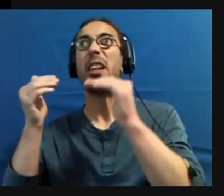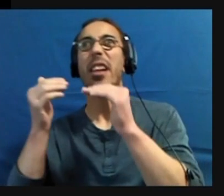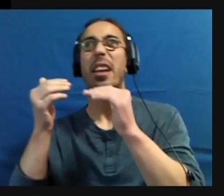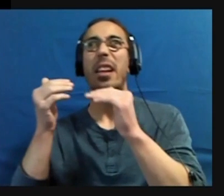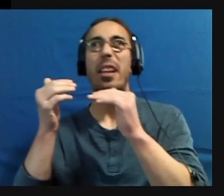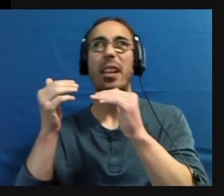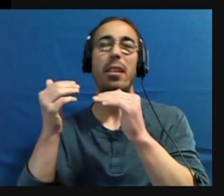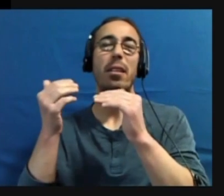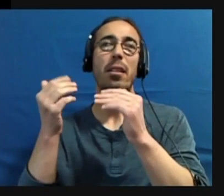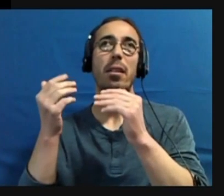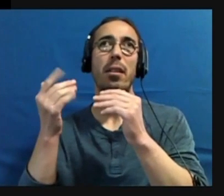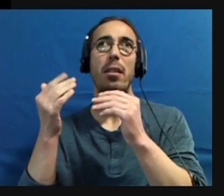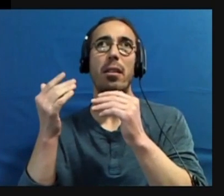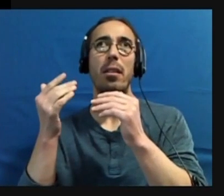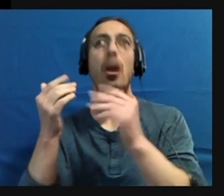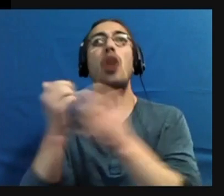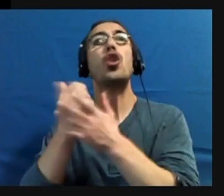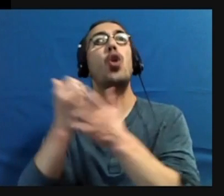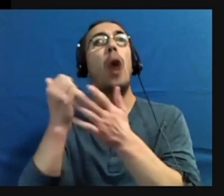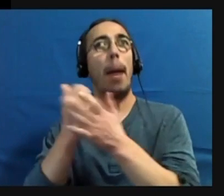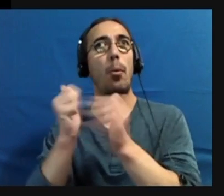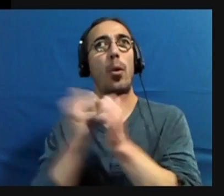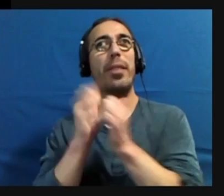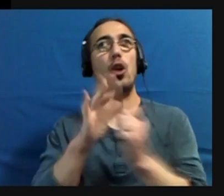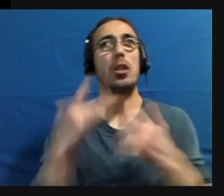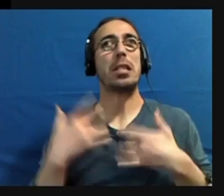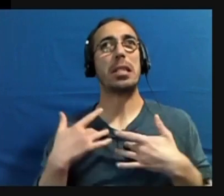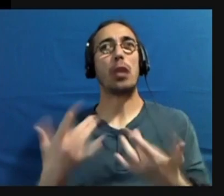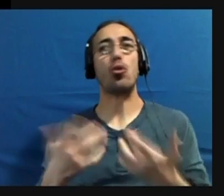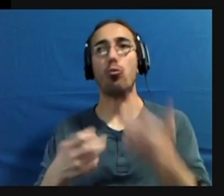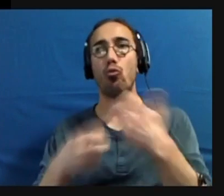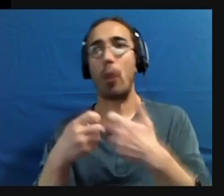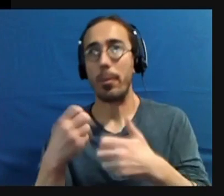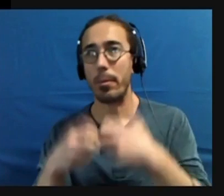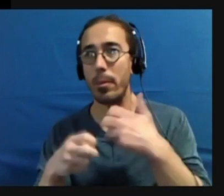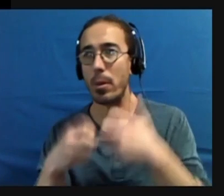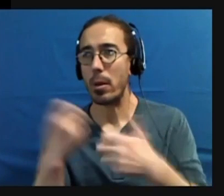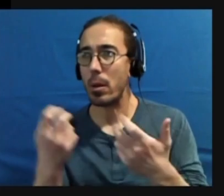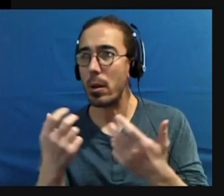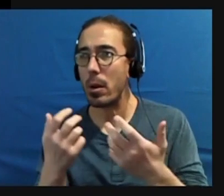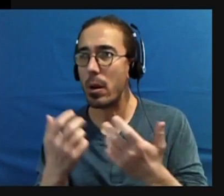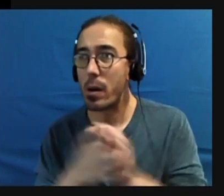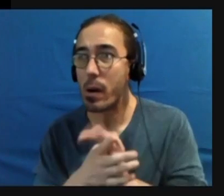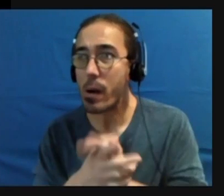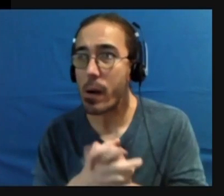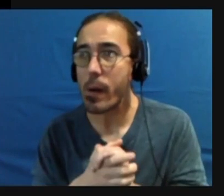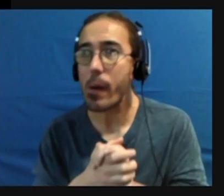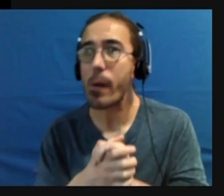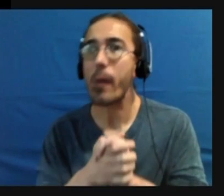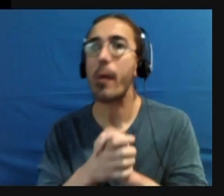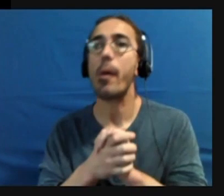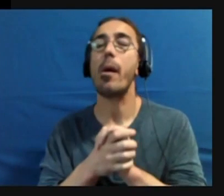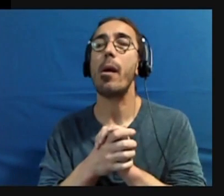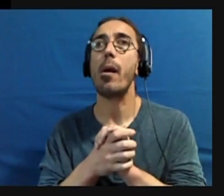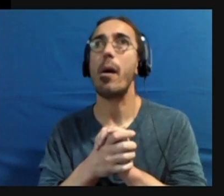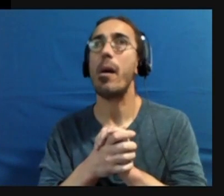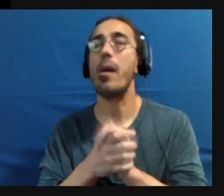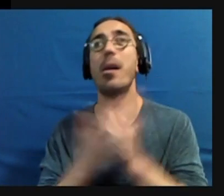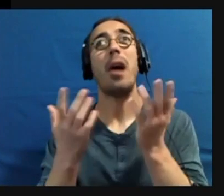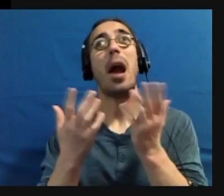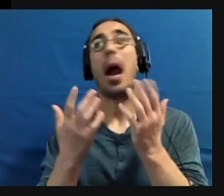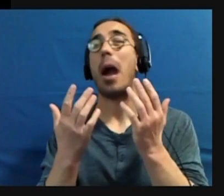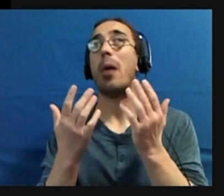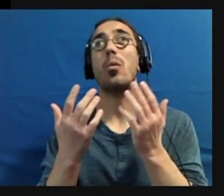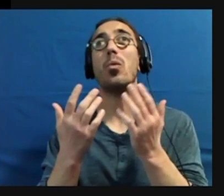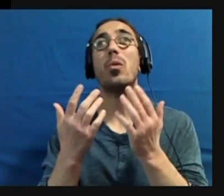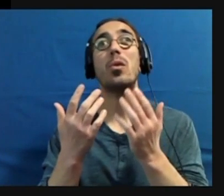help with those sensory problems, and likely just are like, I've just got to tolerate this. Well, you